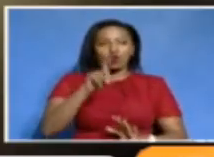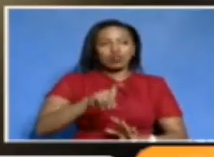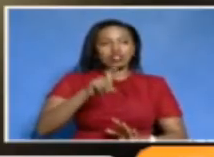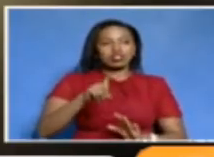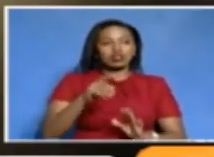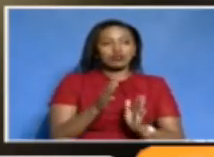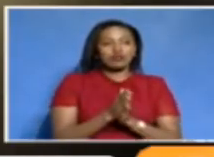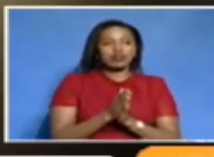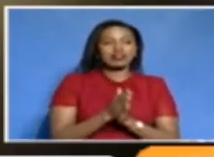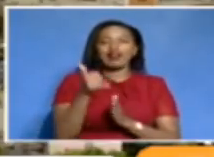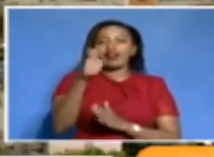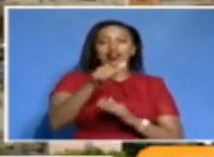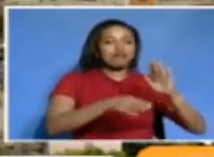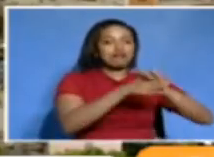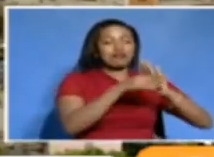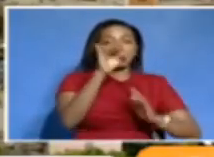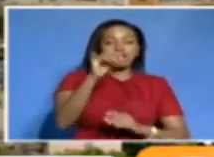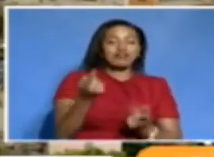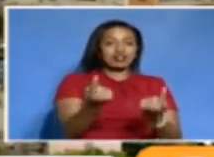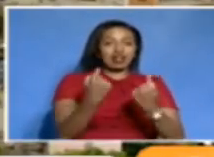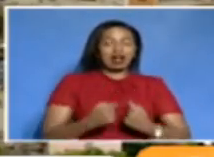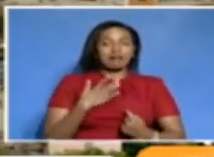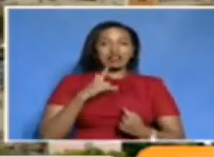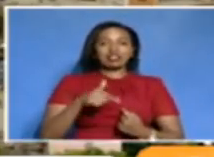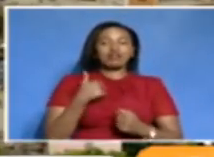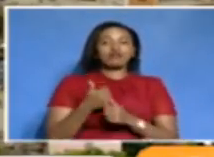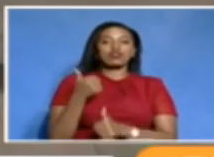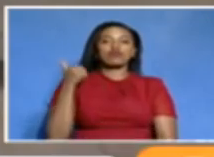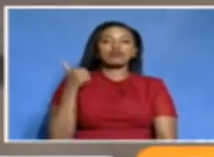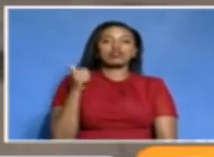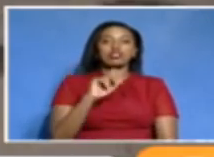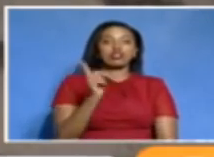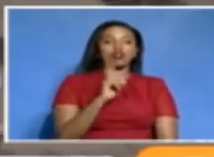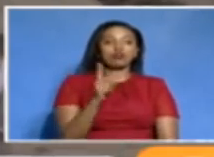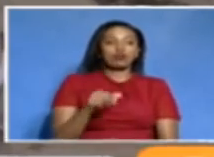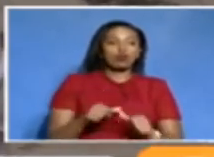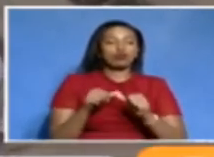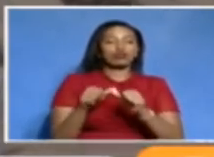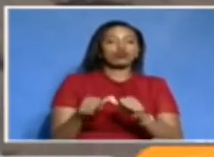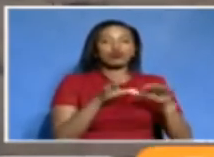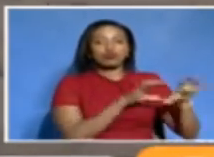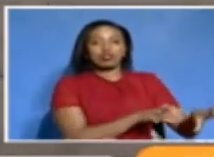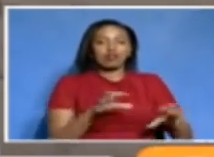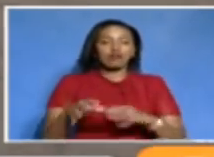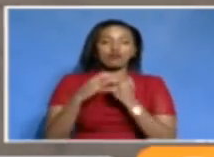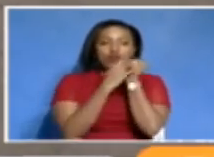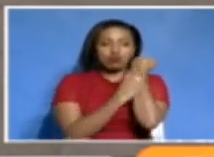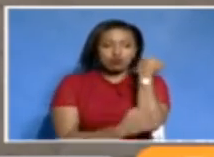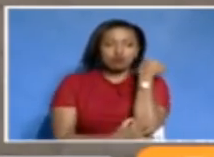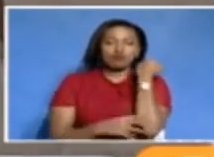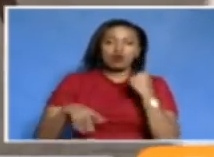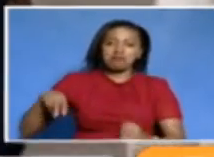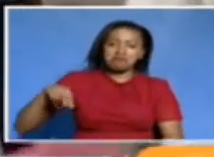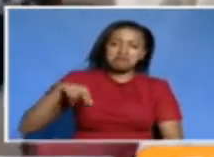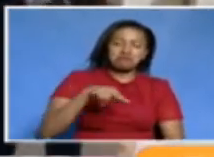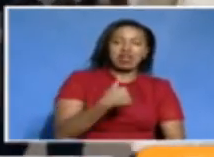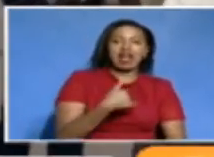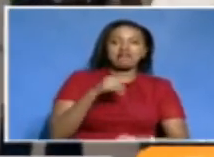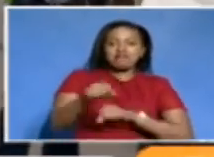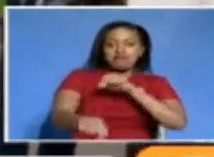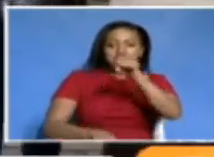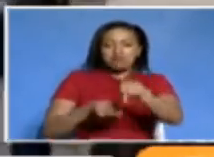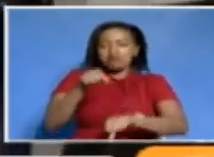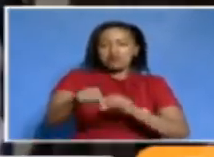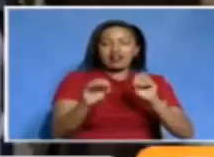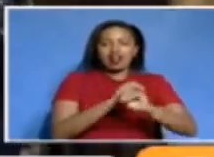Senate, I will resist it at this point. Nairobians continue to struggle with poor walk paths, non-existent cyclist lanes, and a